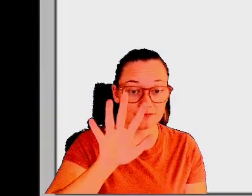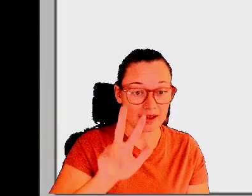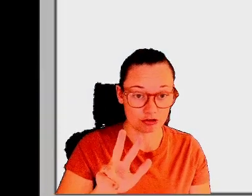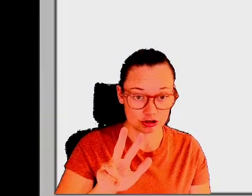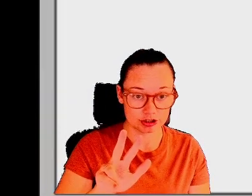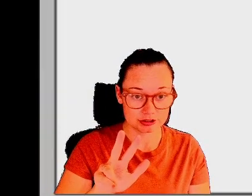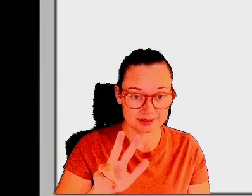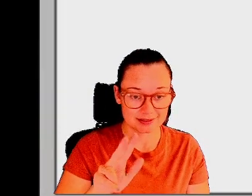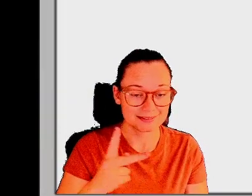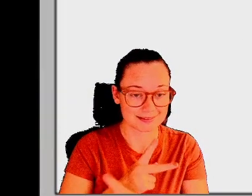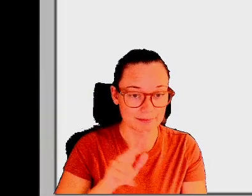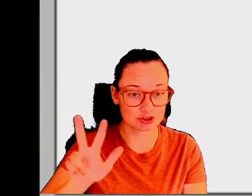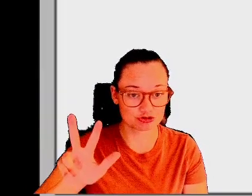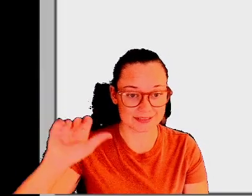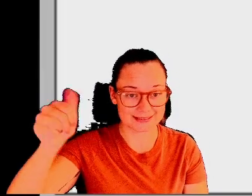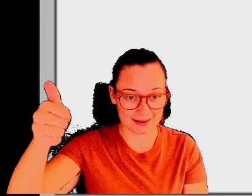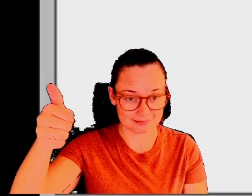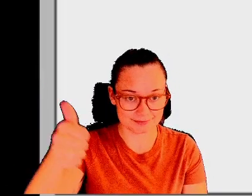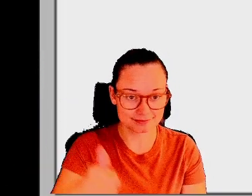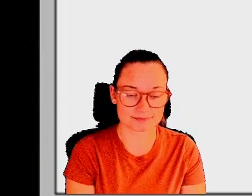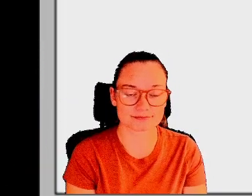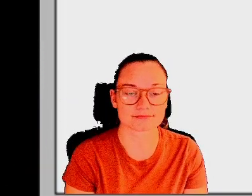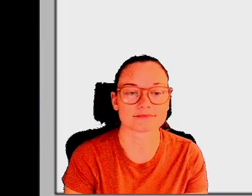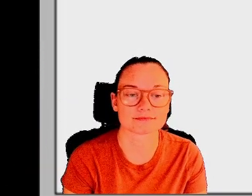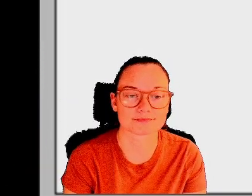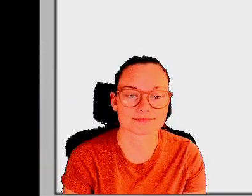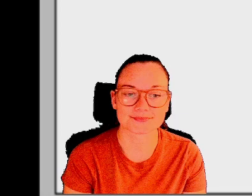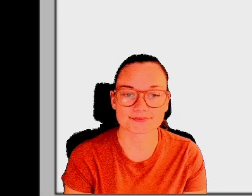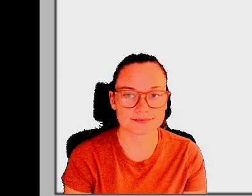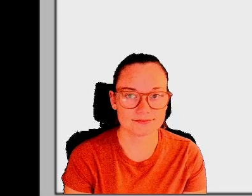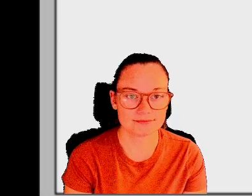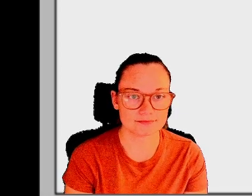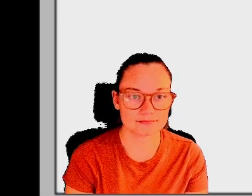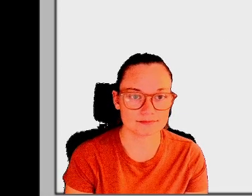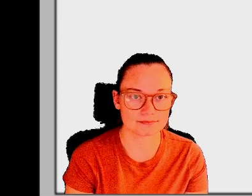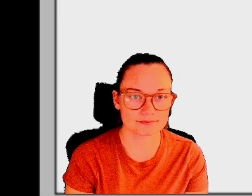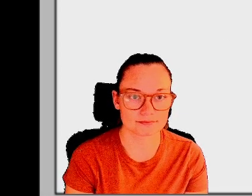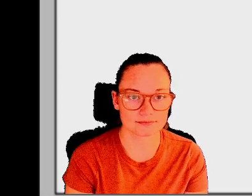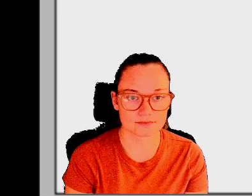in there for n, and we've got